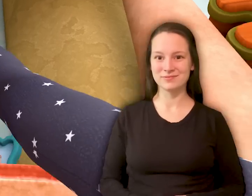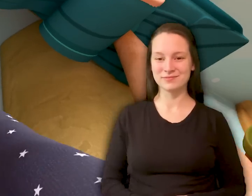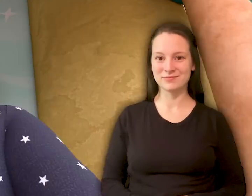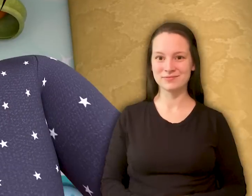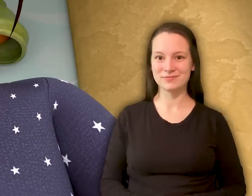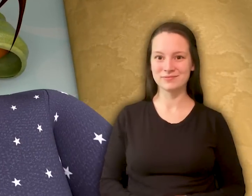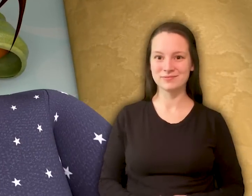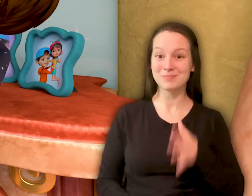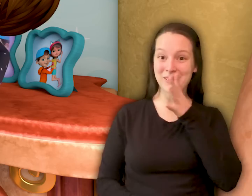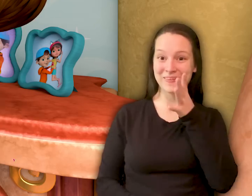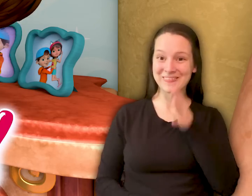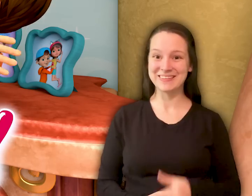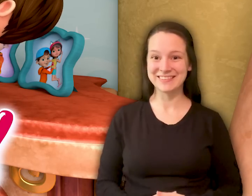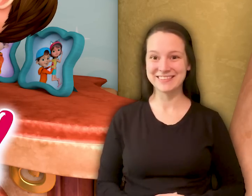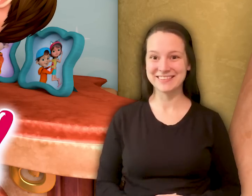out